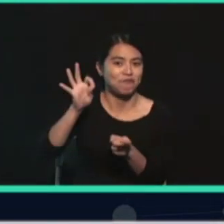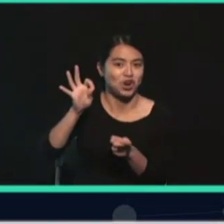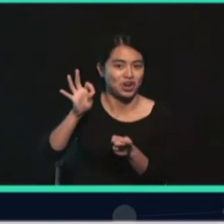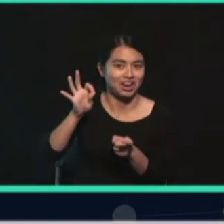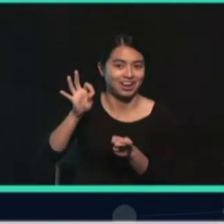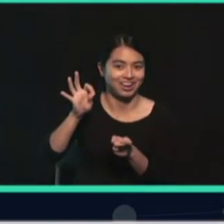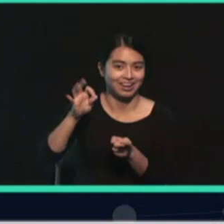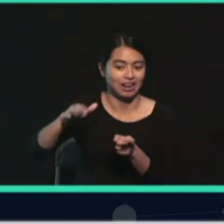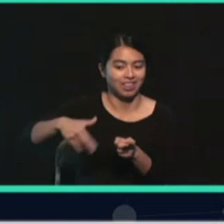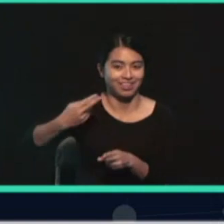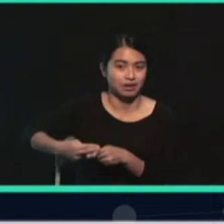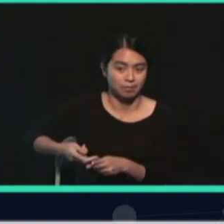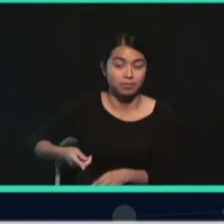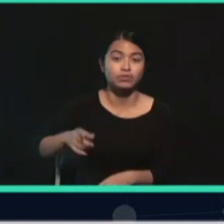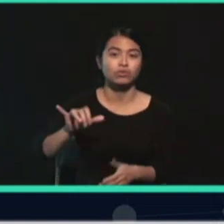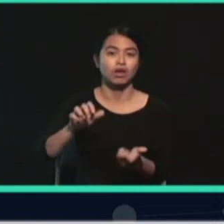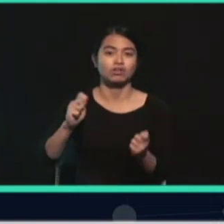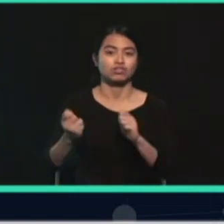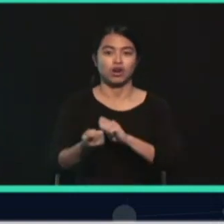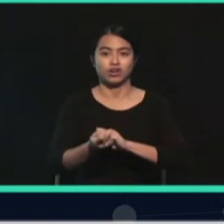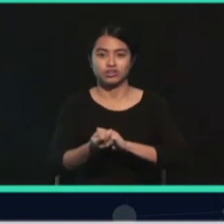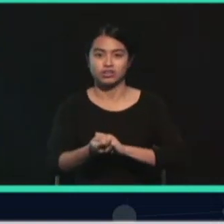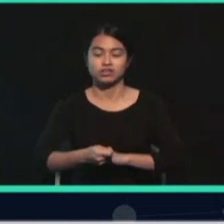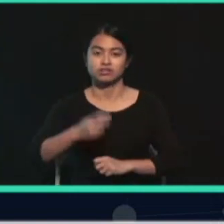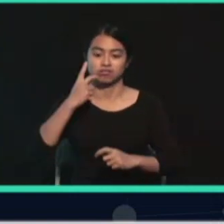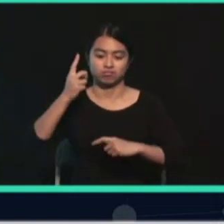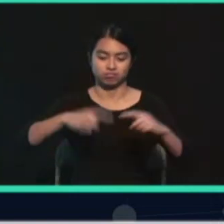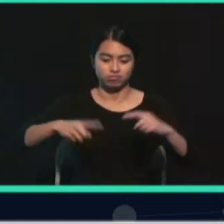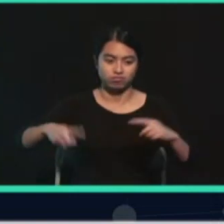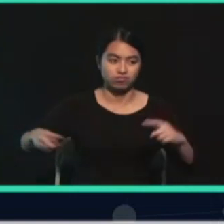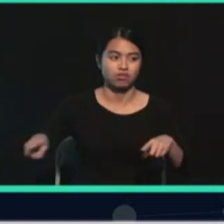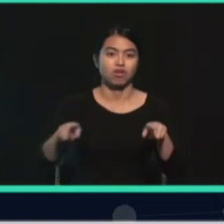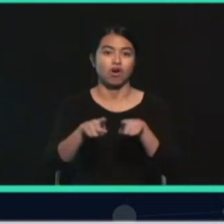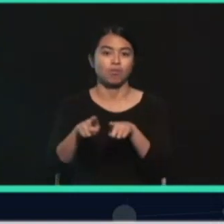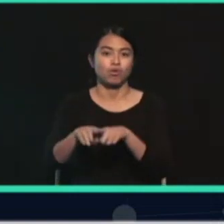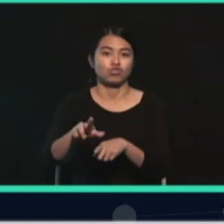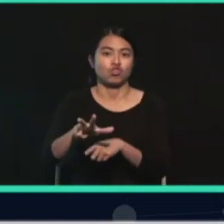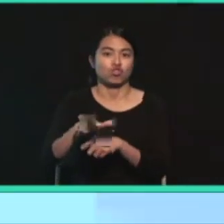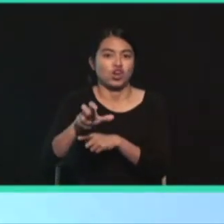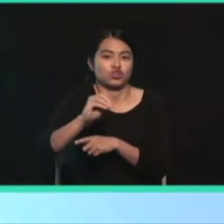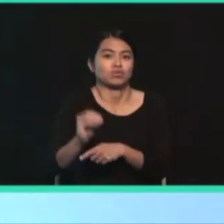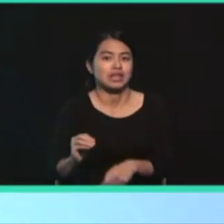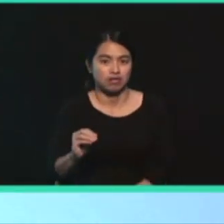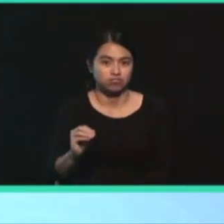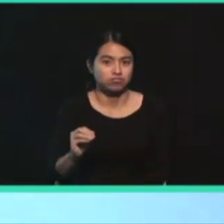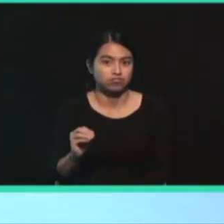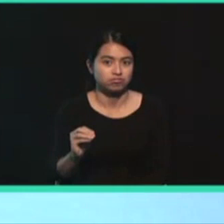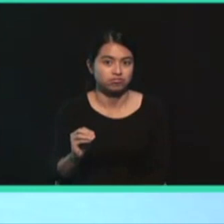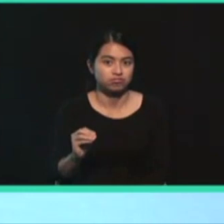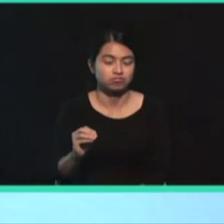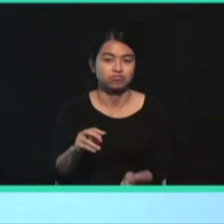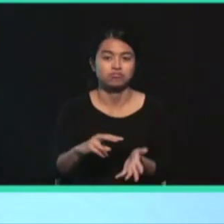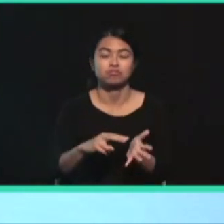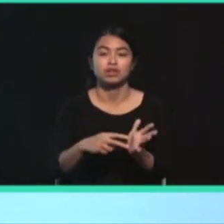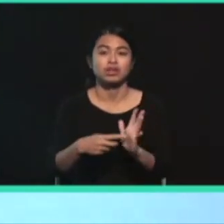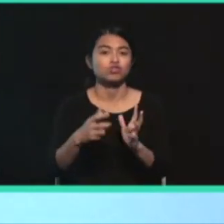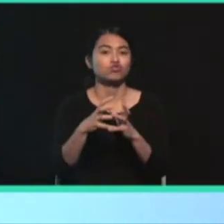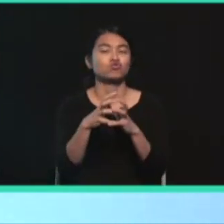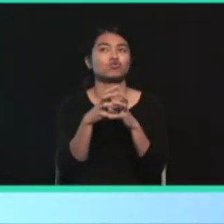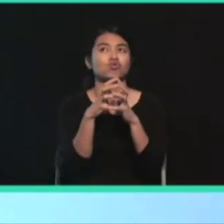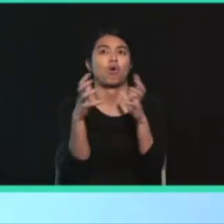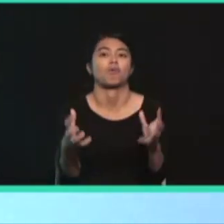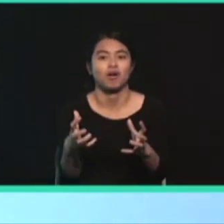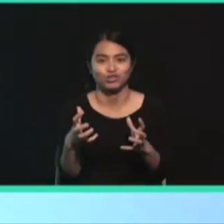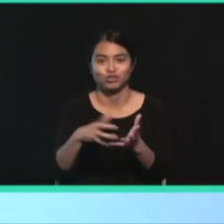this changes our phylogenetic diversity of almost 300%, which is saying that there's so much to